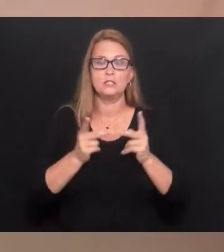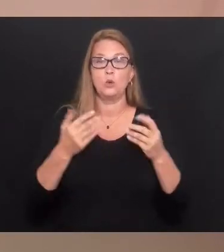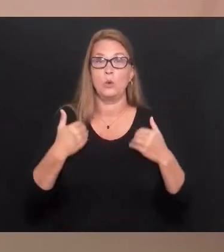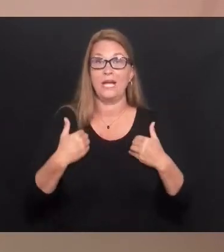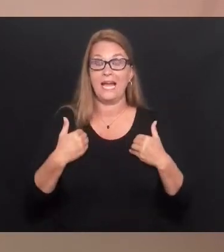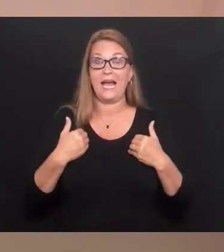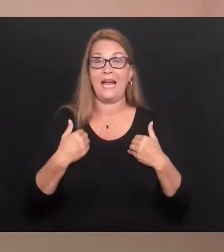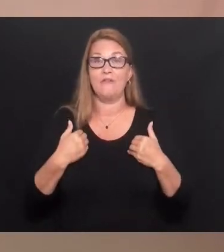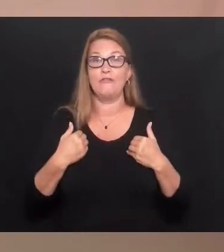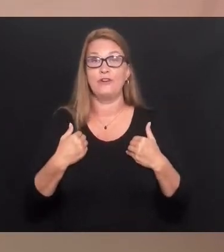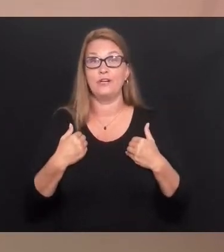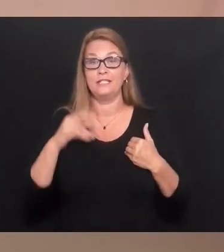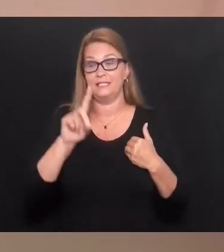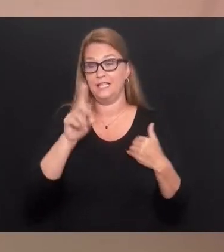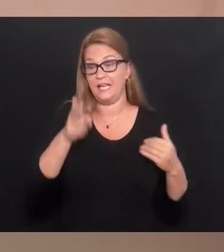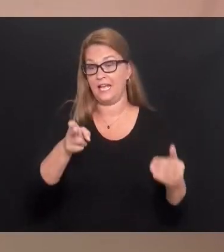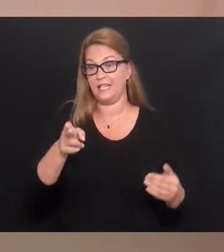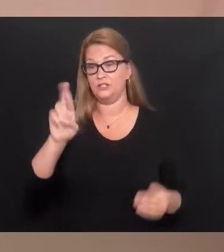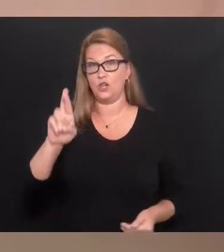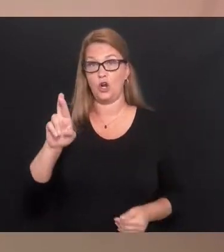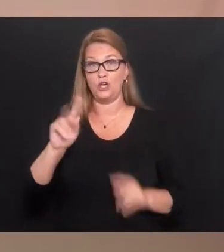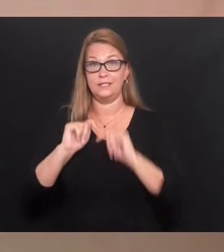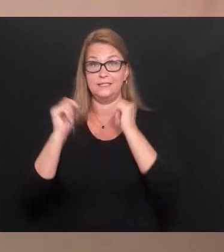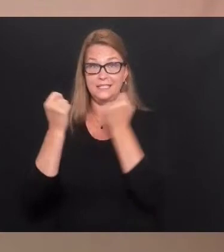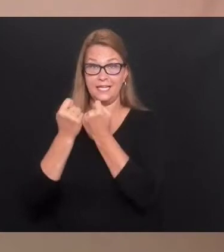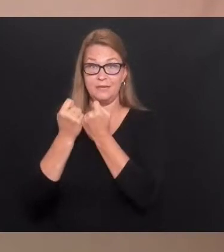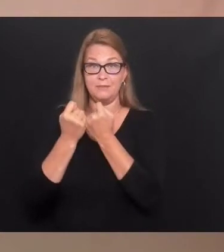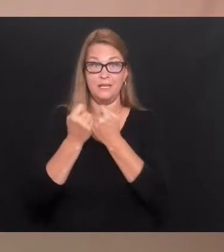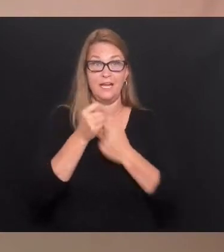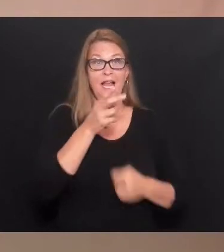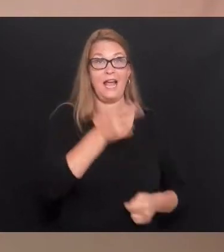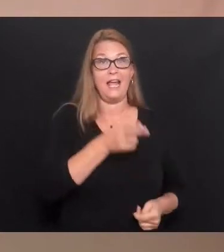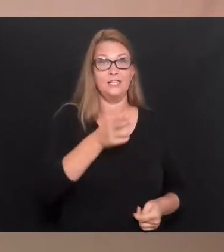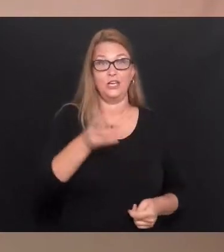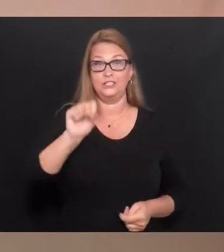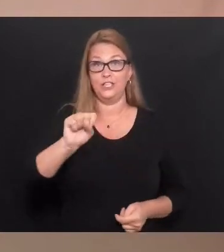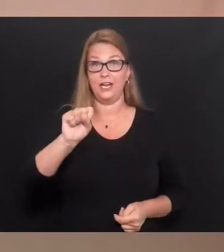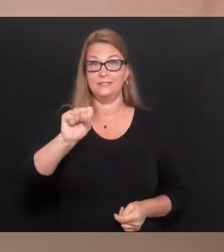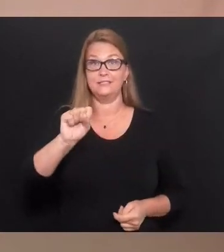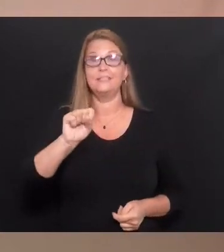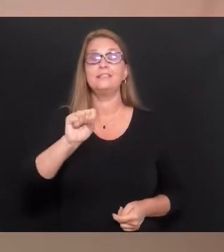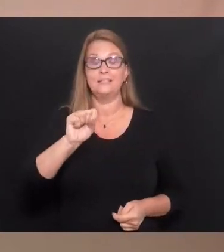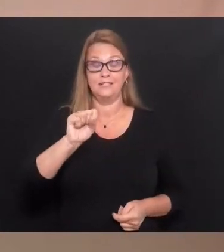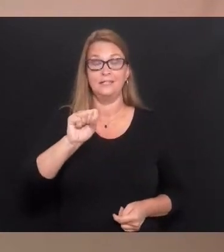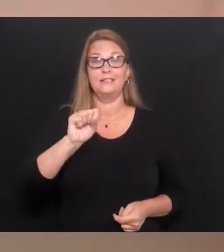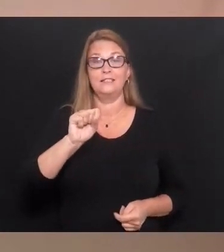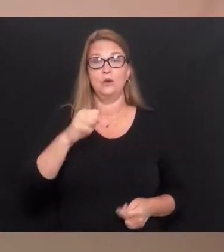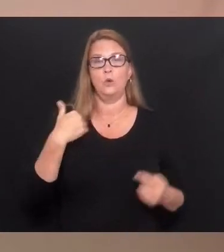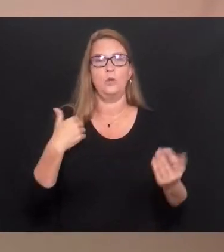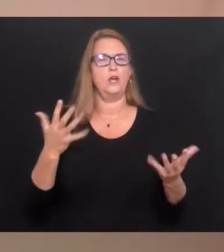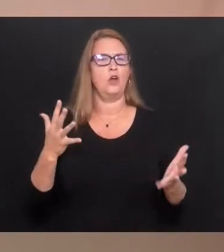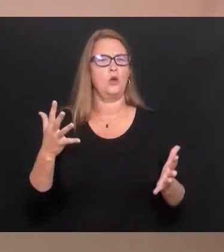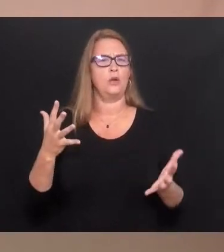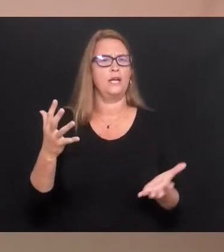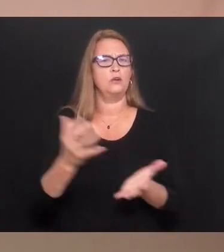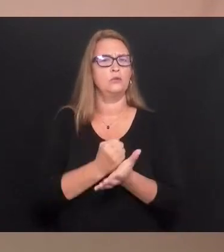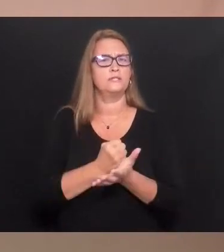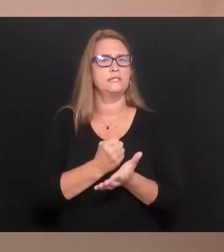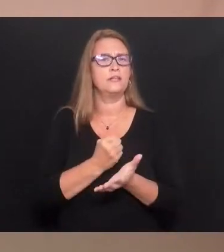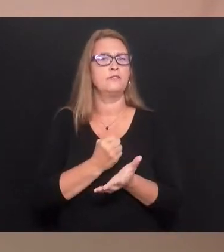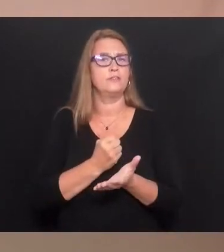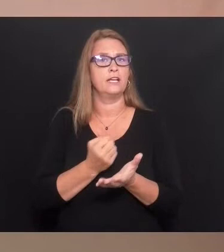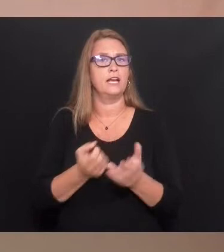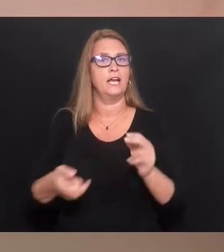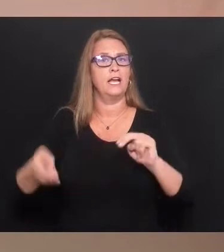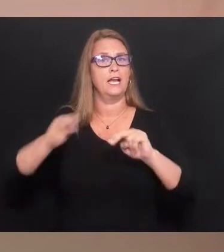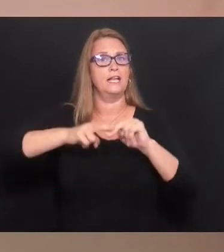with DHHR team and HHS to get that done. We did receive an